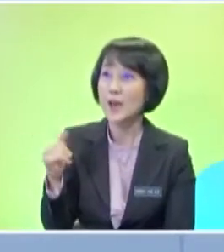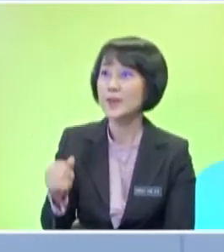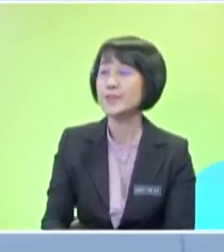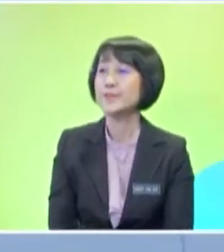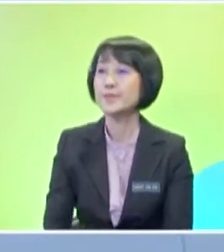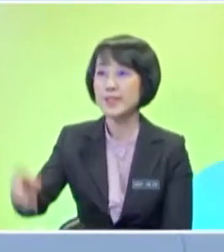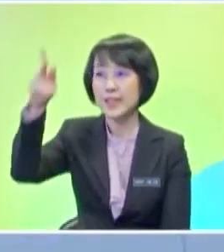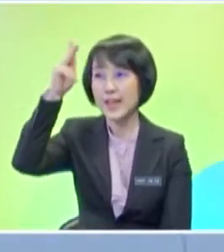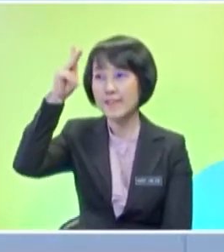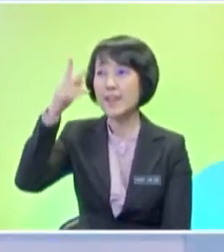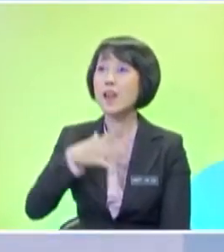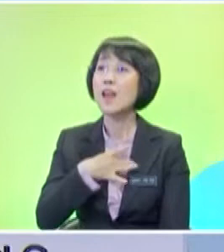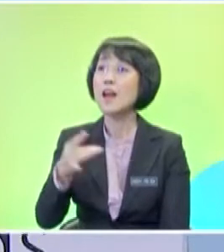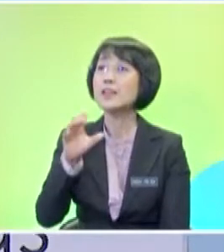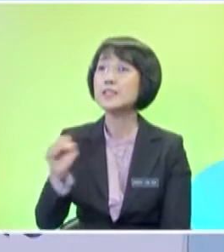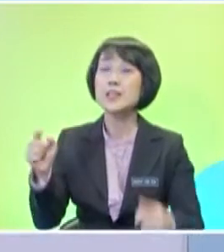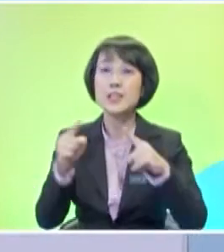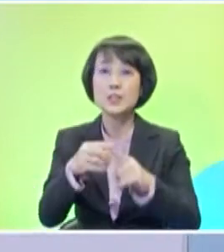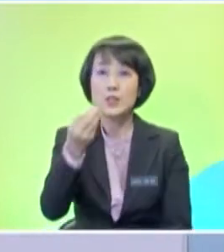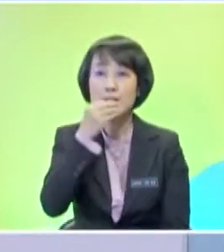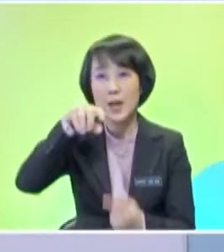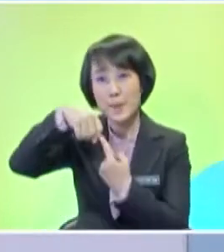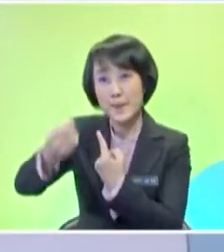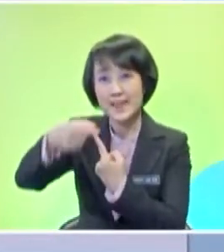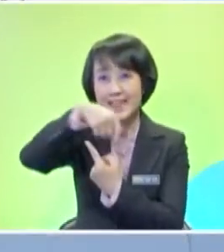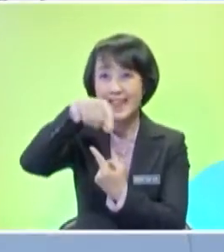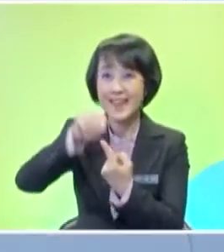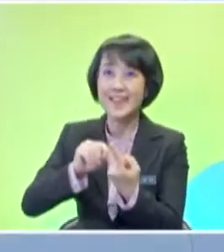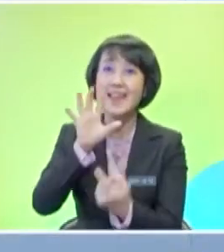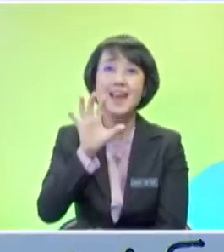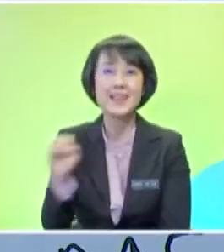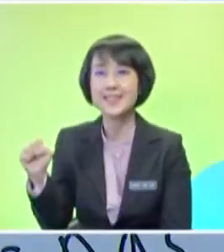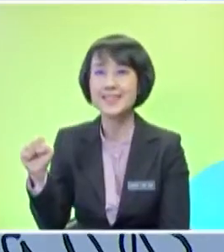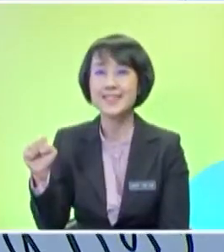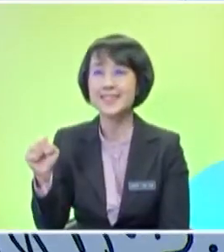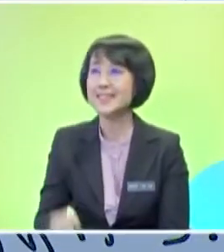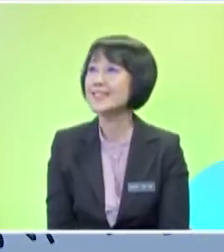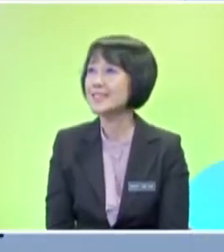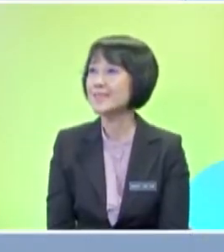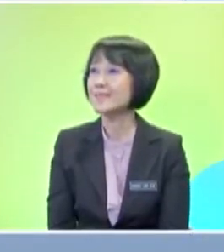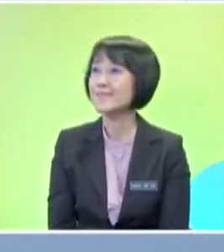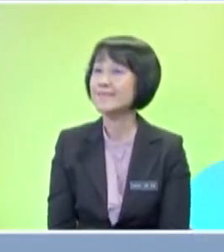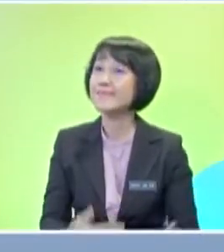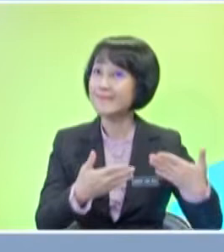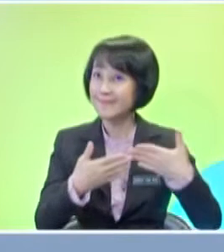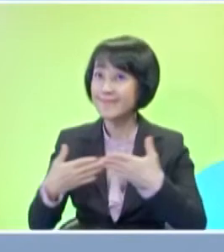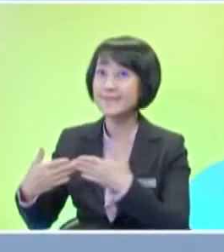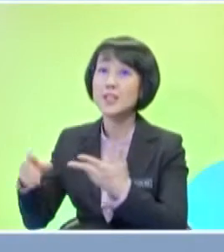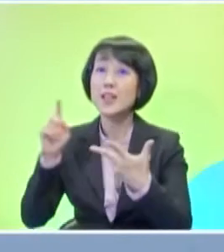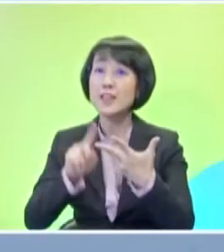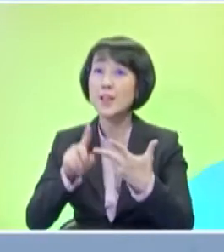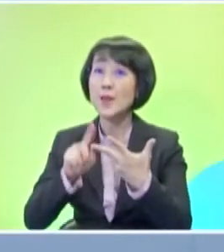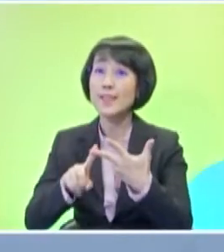and Kevin likes to eat bananas. Okay. Can we proceed to the third one?